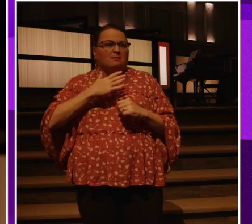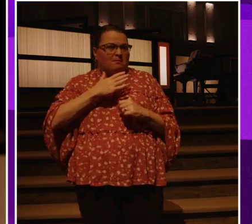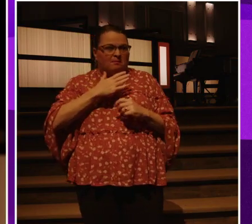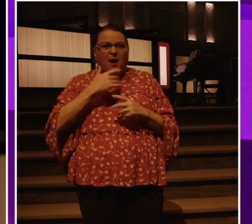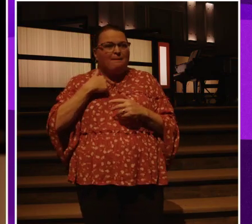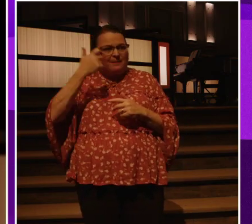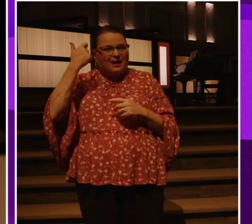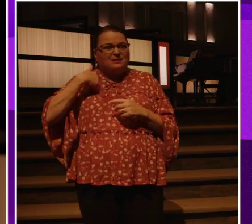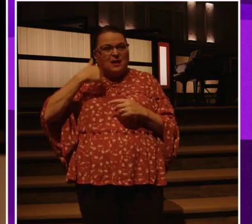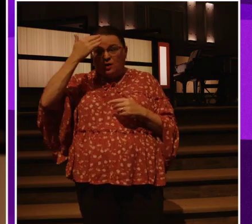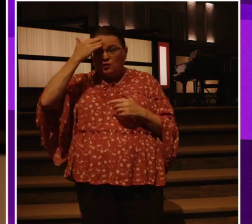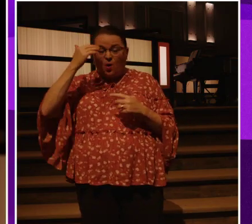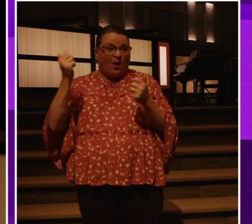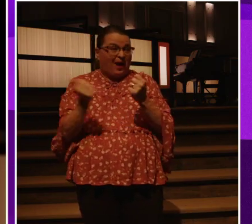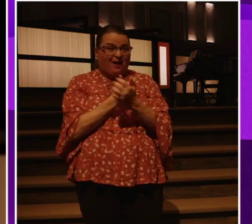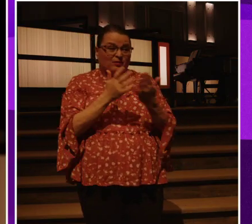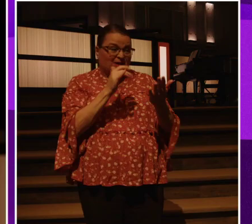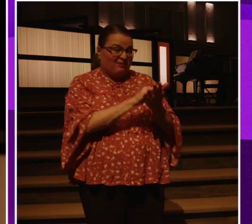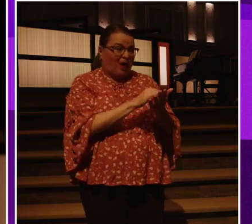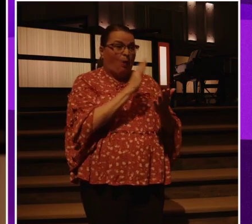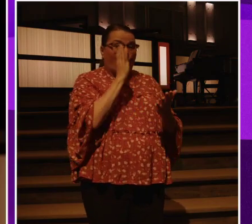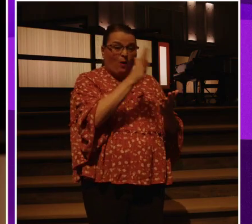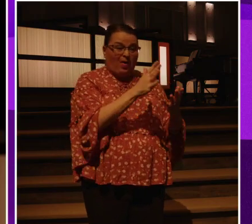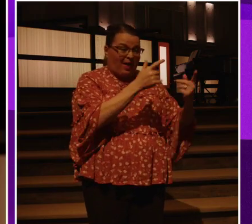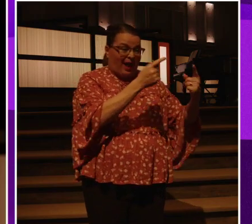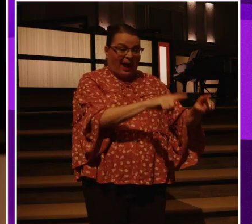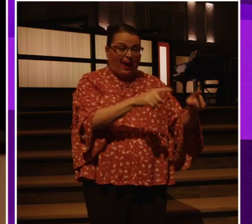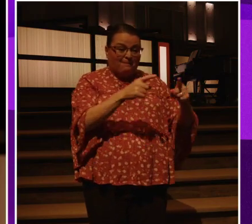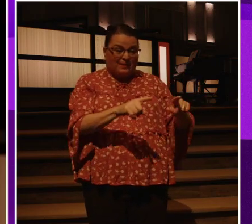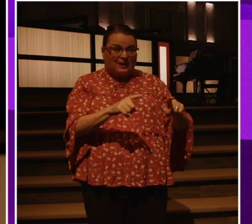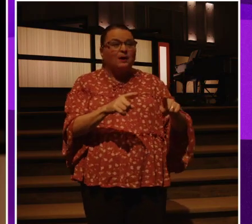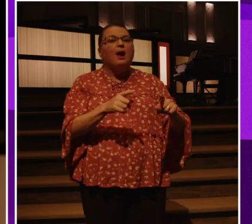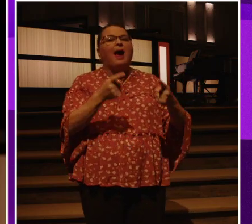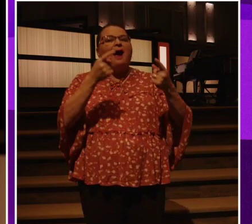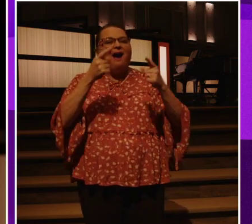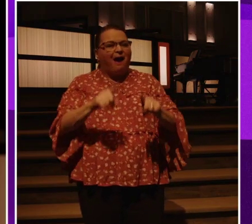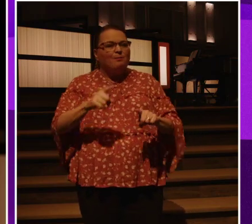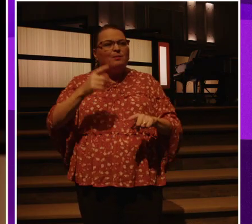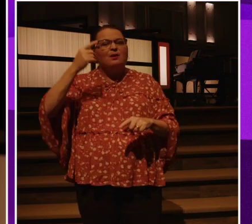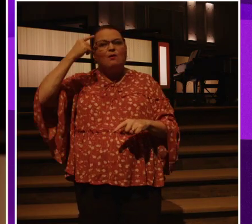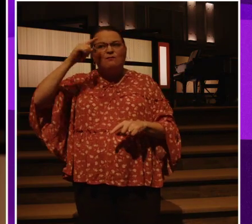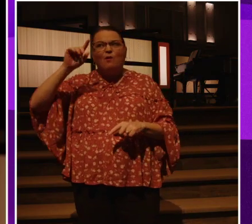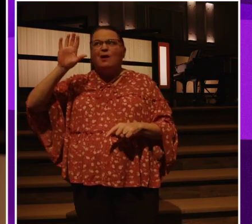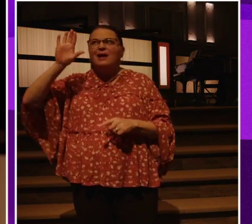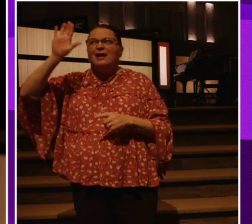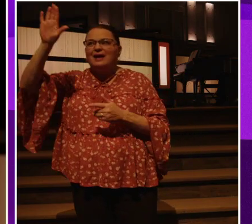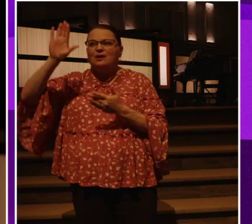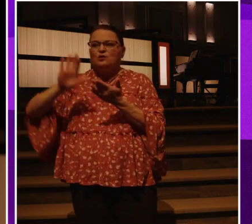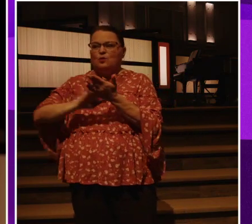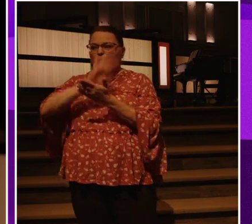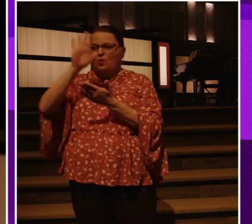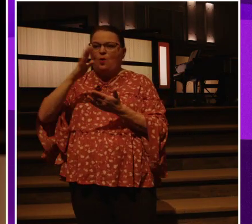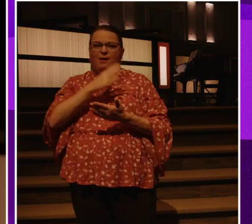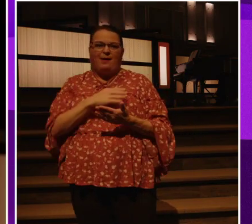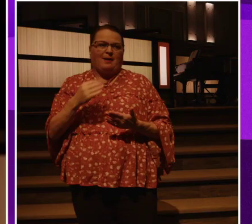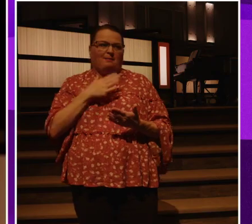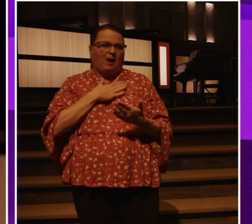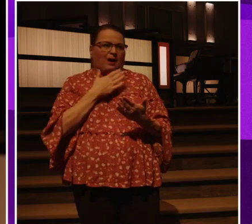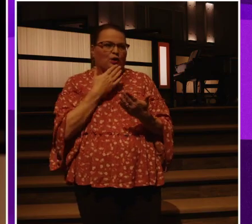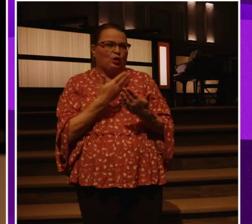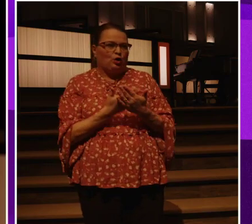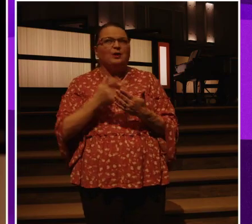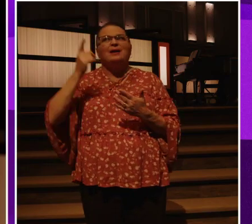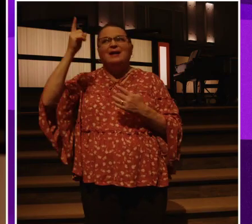all things that are about to happen to me happen for His glory and for my good. He guards